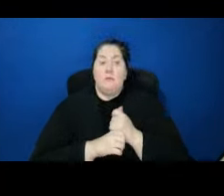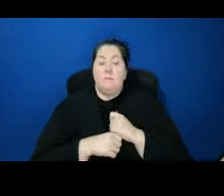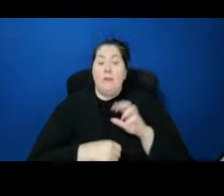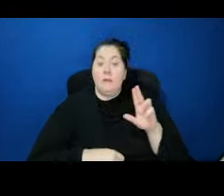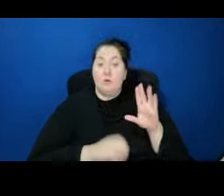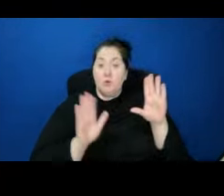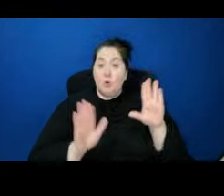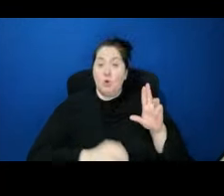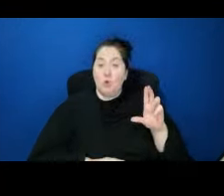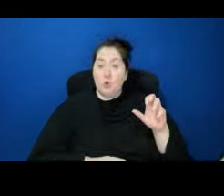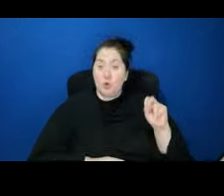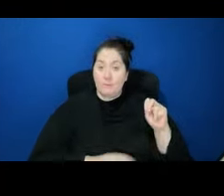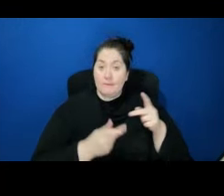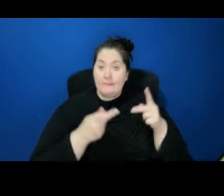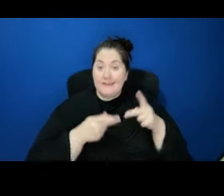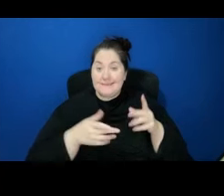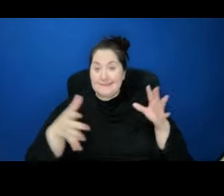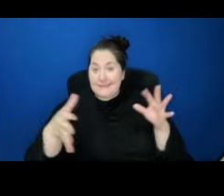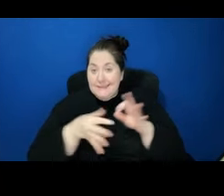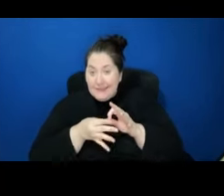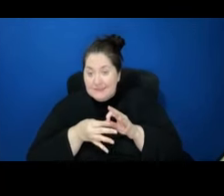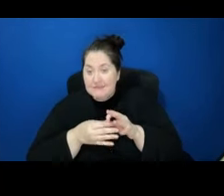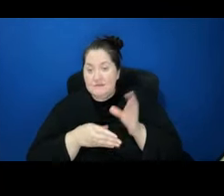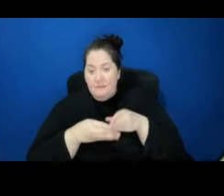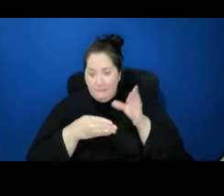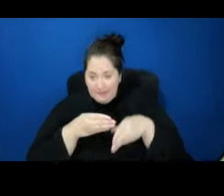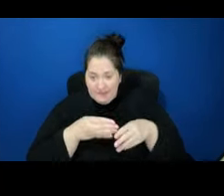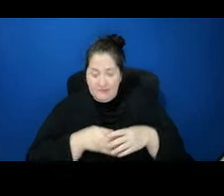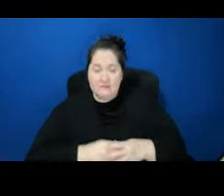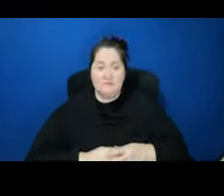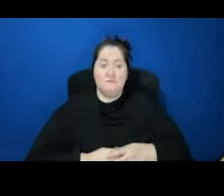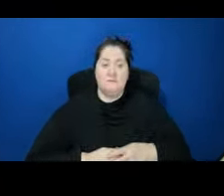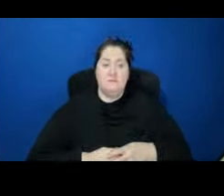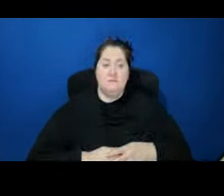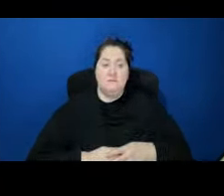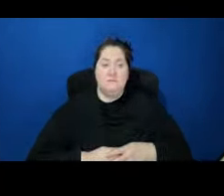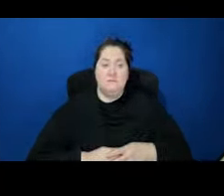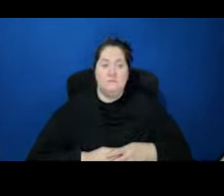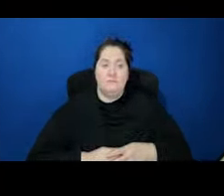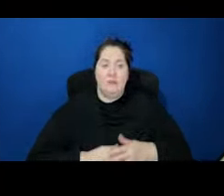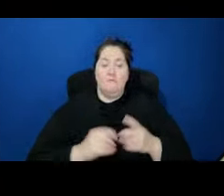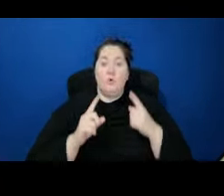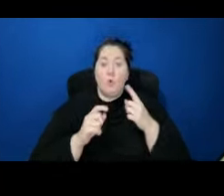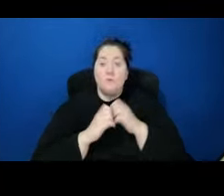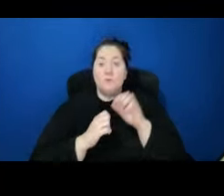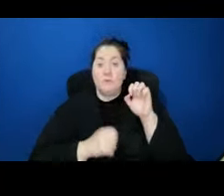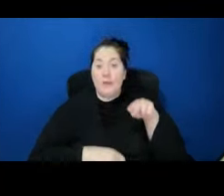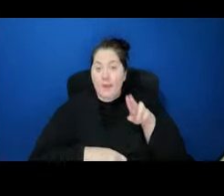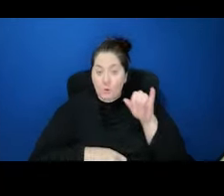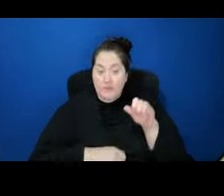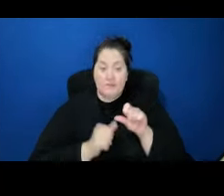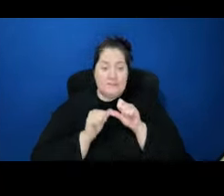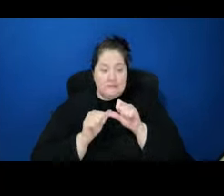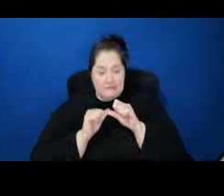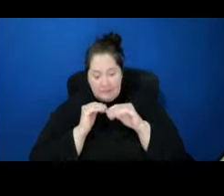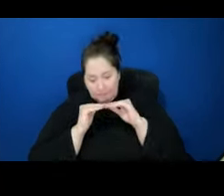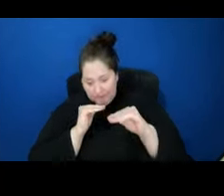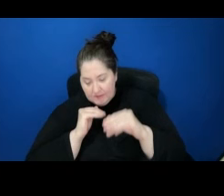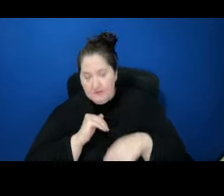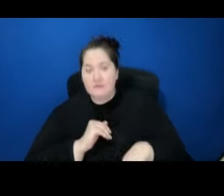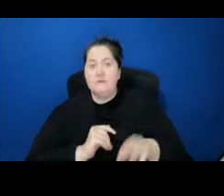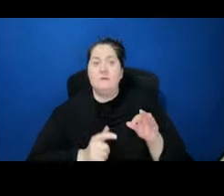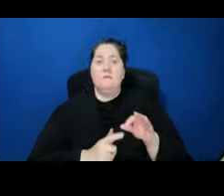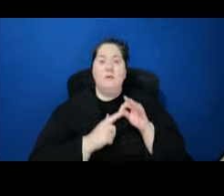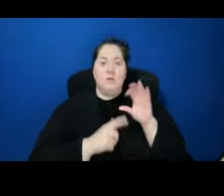places, they're connected and complete, and promotes goals around equity and sustainability, especially